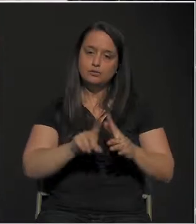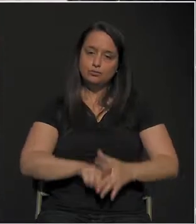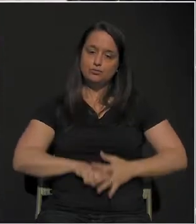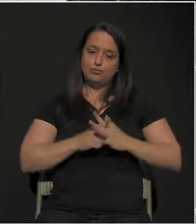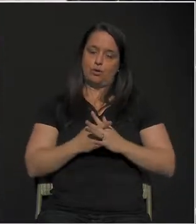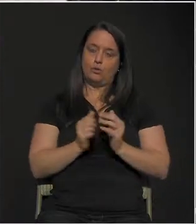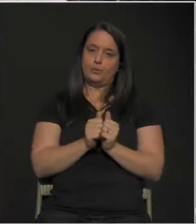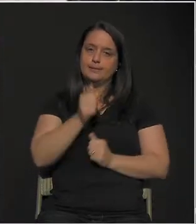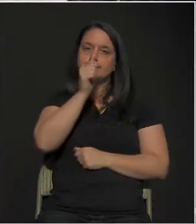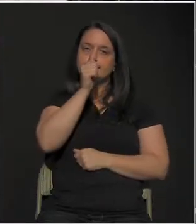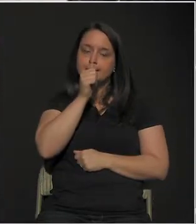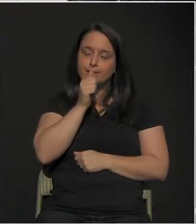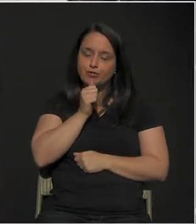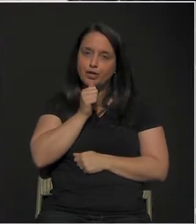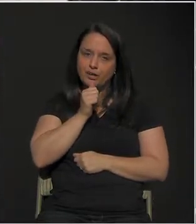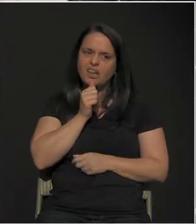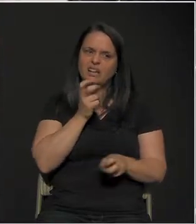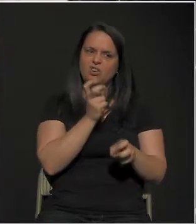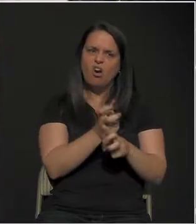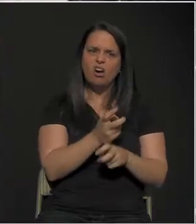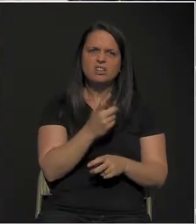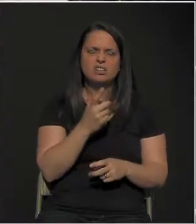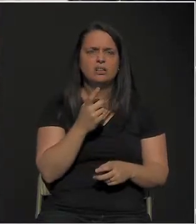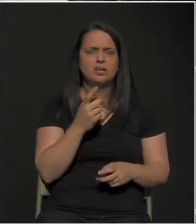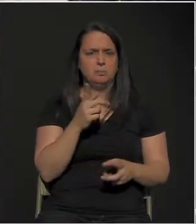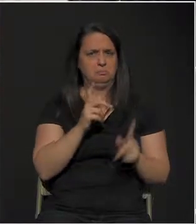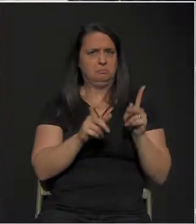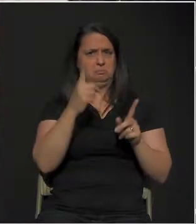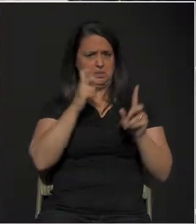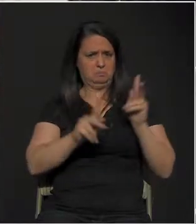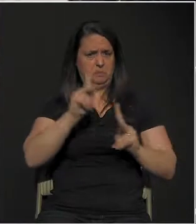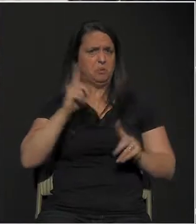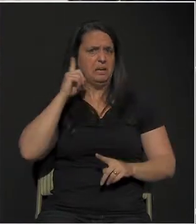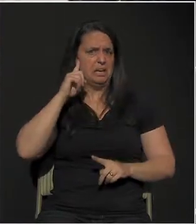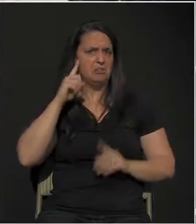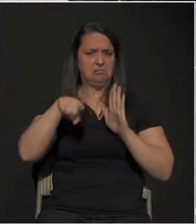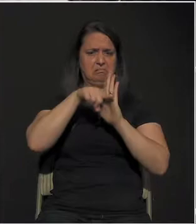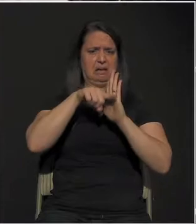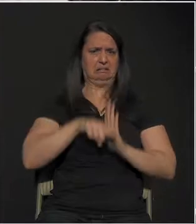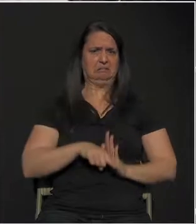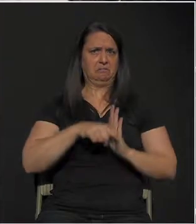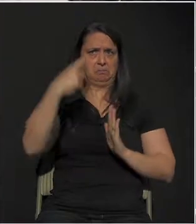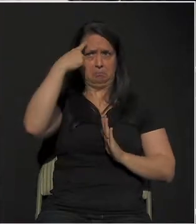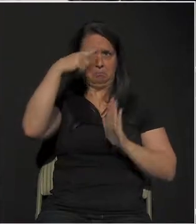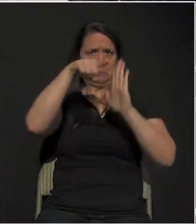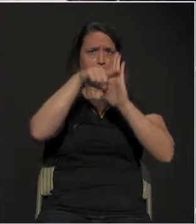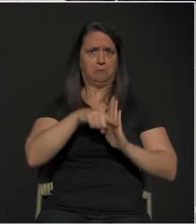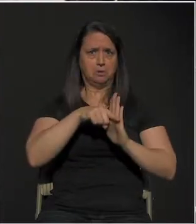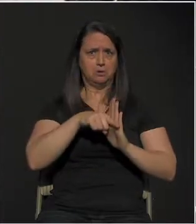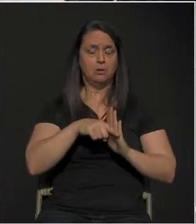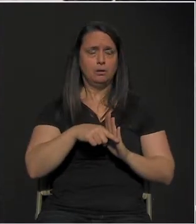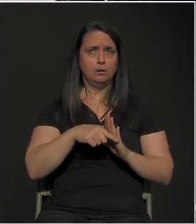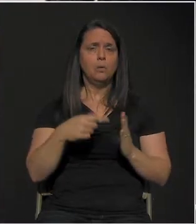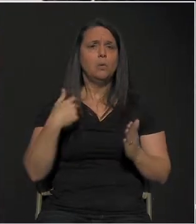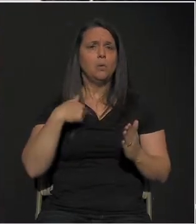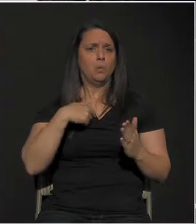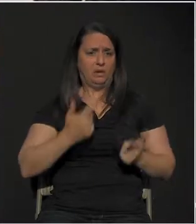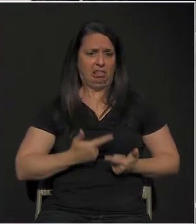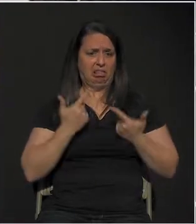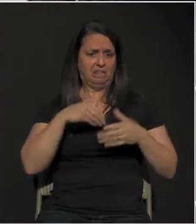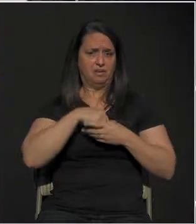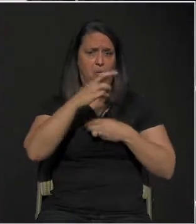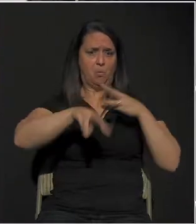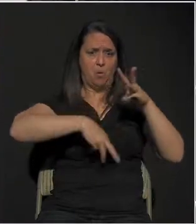suffering. Now, that's a hard thing to say because people hear that, and the word suffering, it puts a negative connotation in our minds because, let's face it, we live in a world